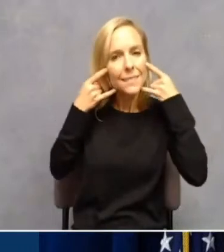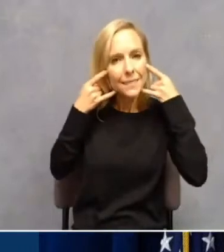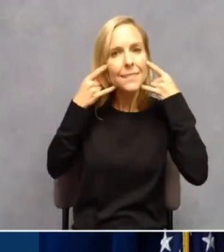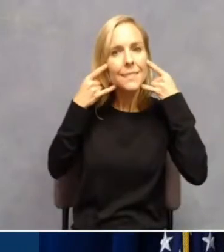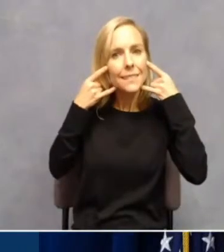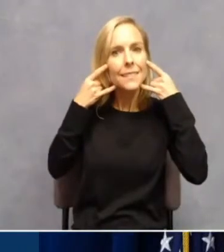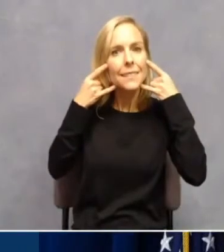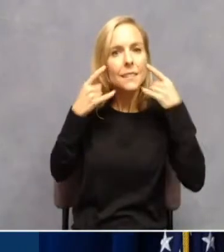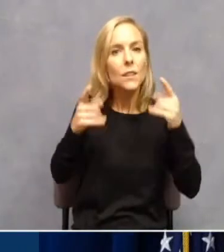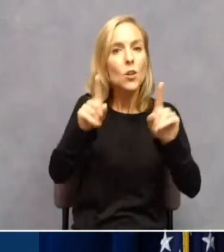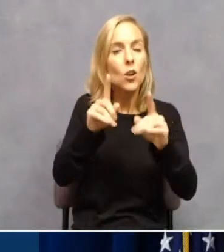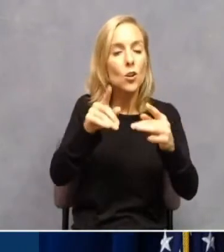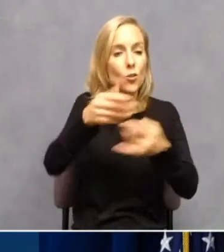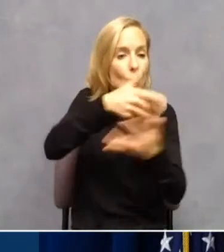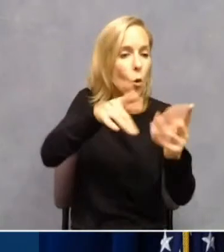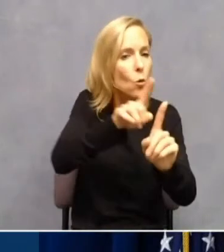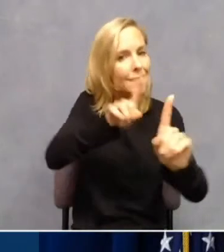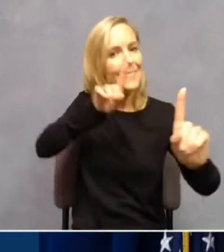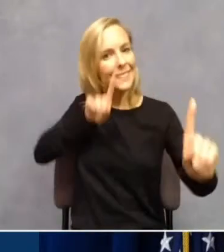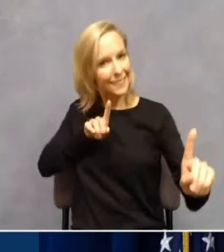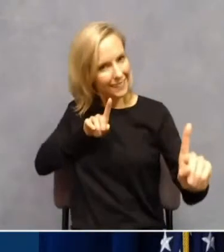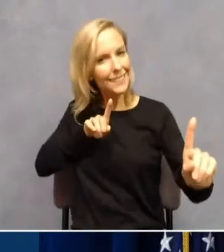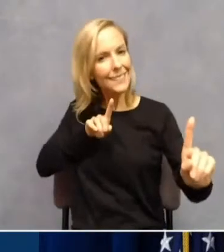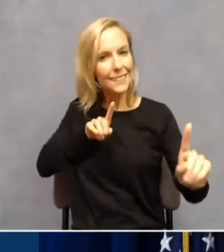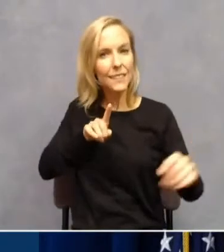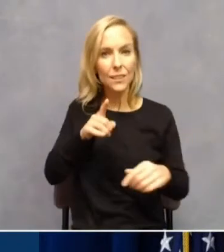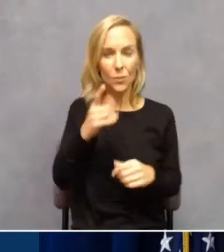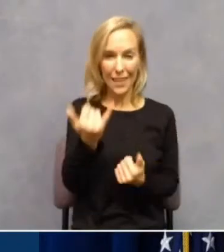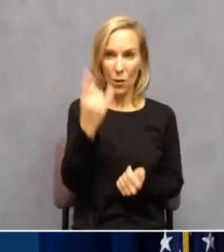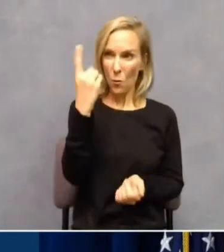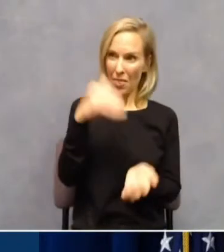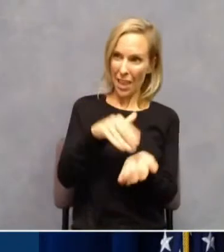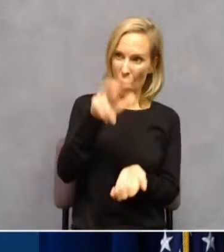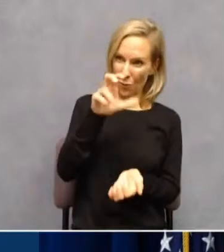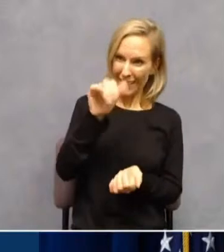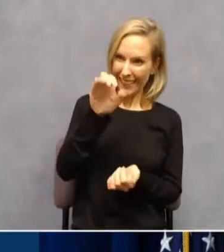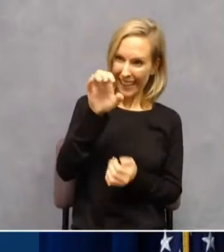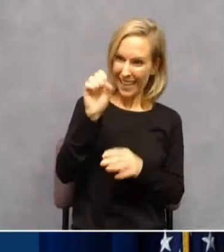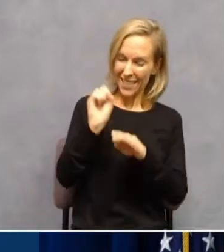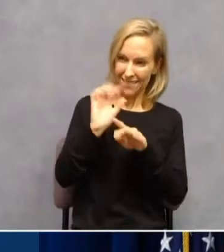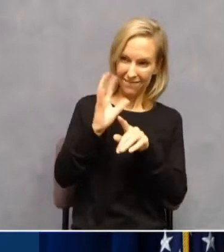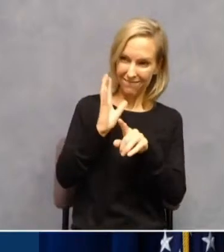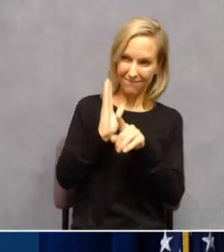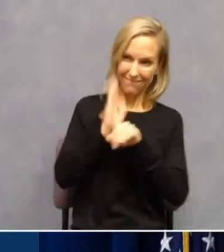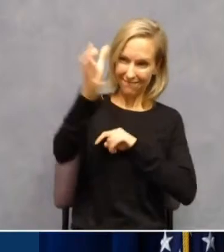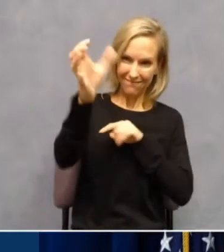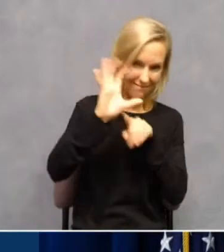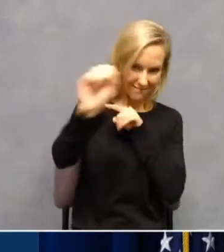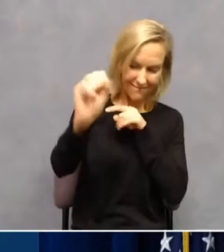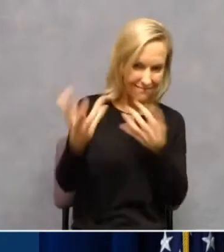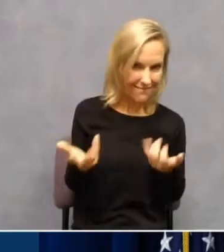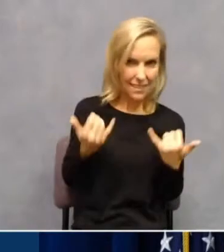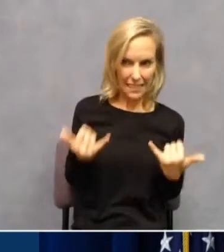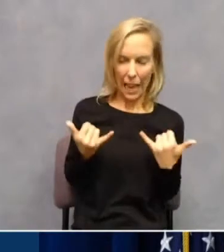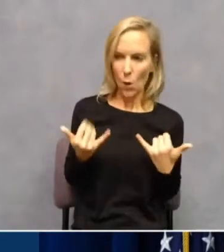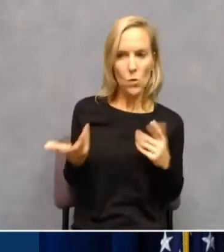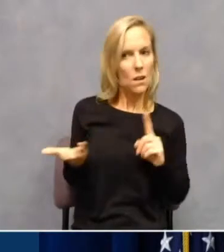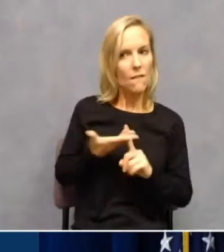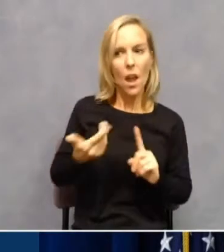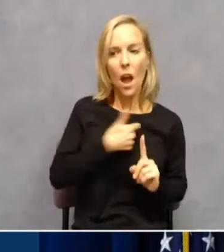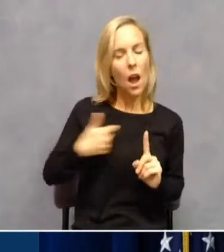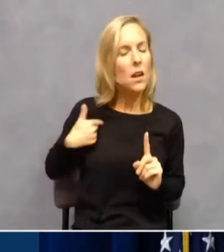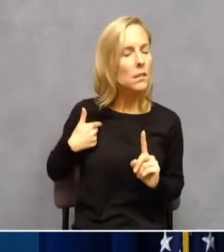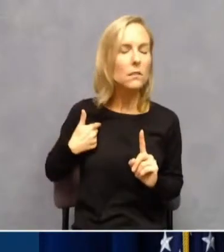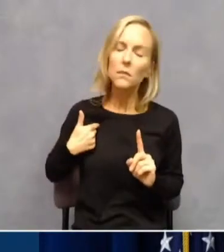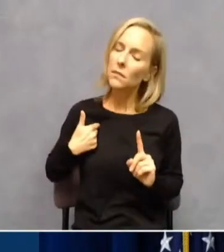distancing. Today, with over 1,300 cases, ought to convince us that we got to do a little